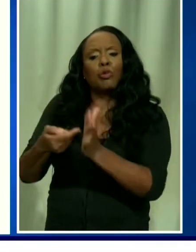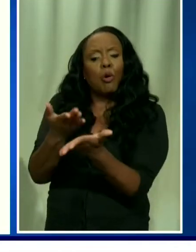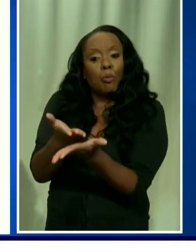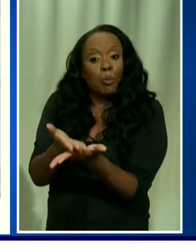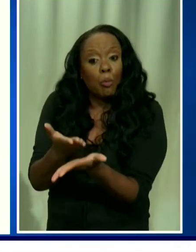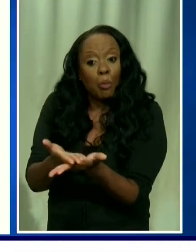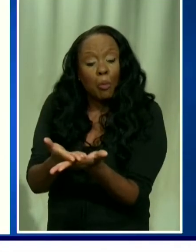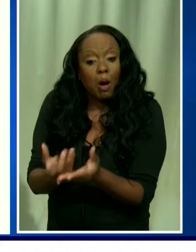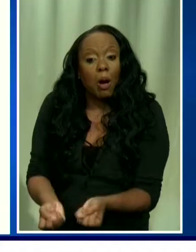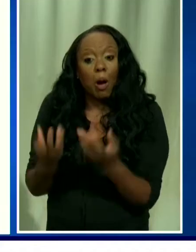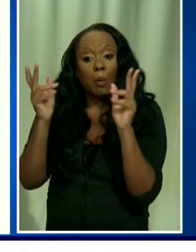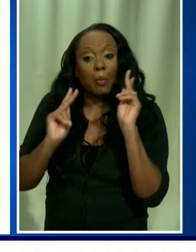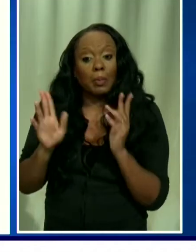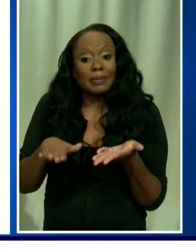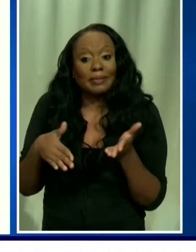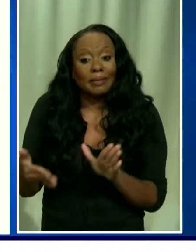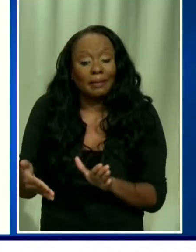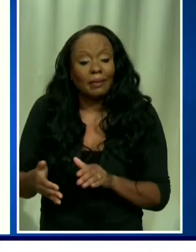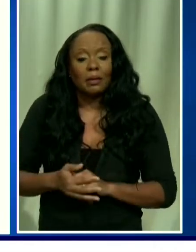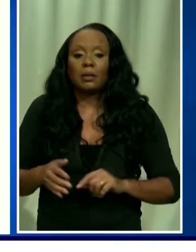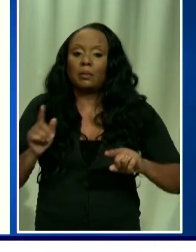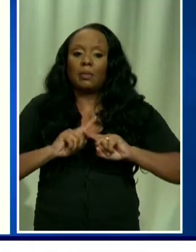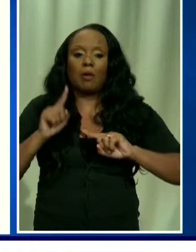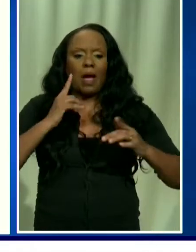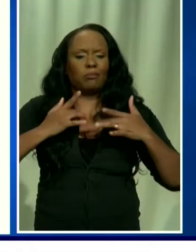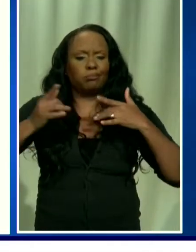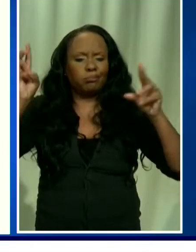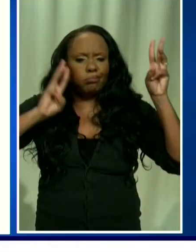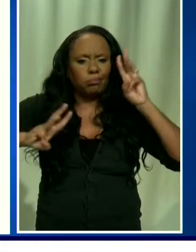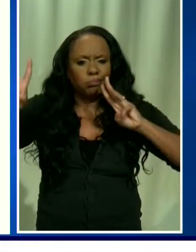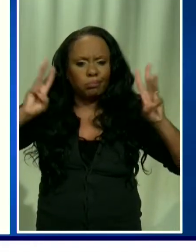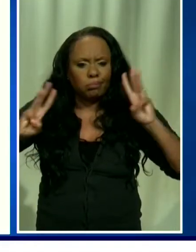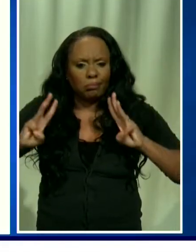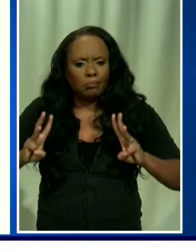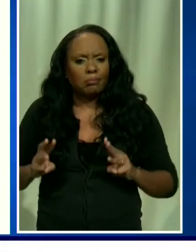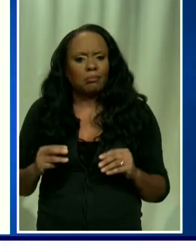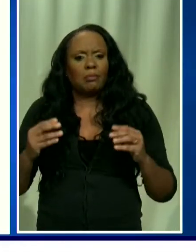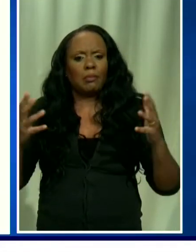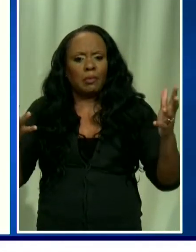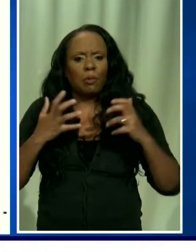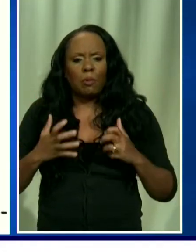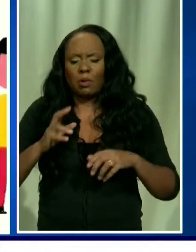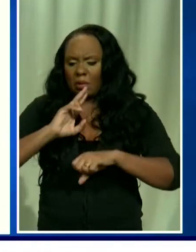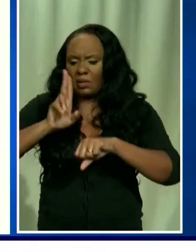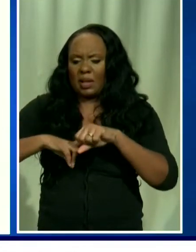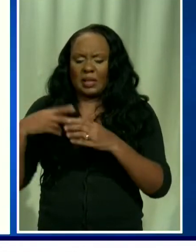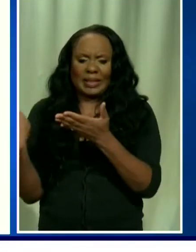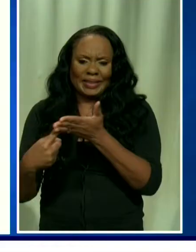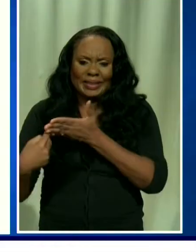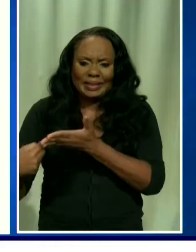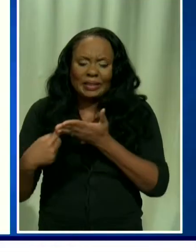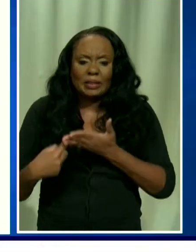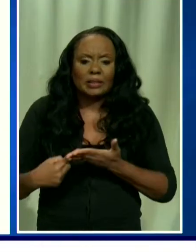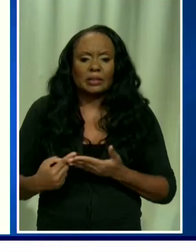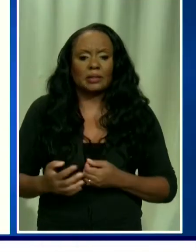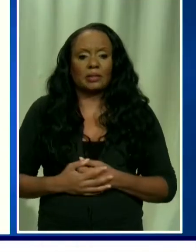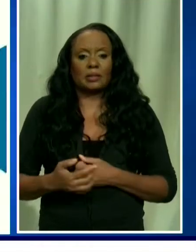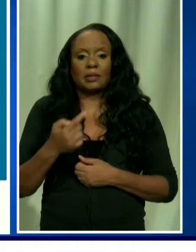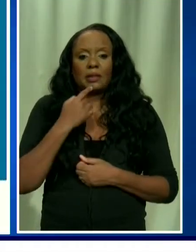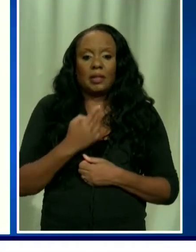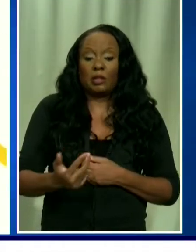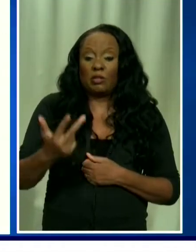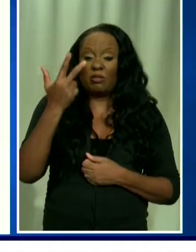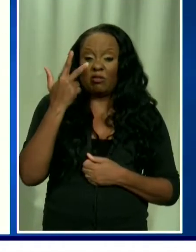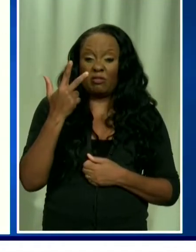psychologist Dr. Marcus Lashley says it's a concern here and calls for national discussion on the issue, citing 3